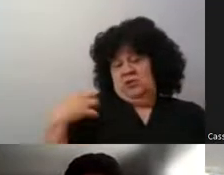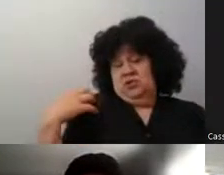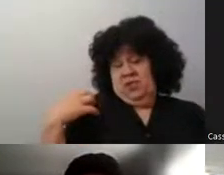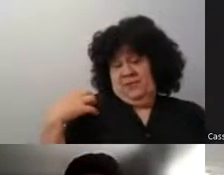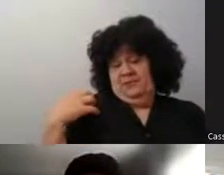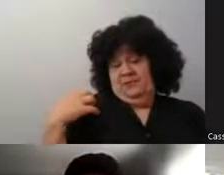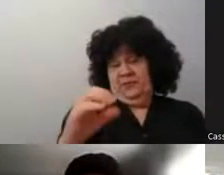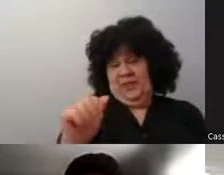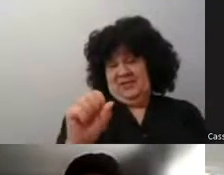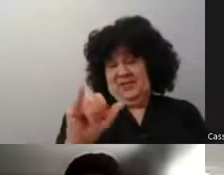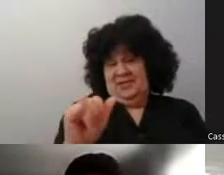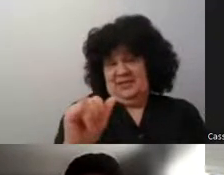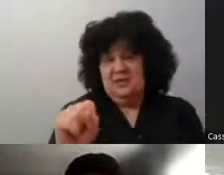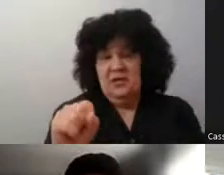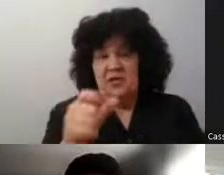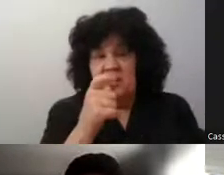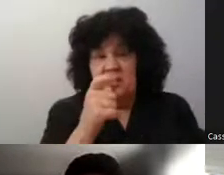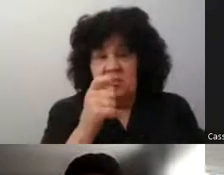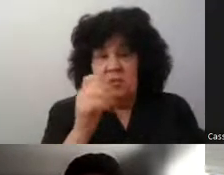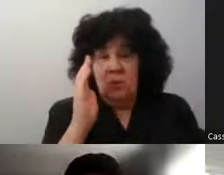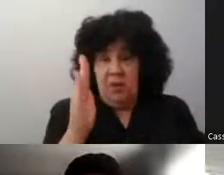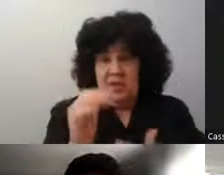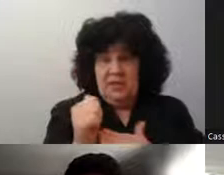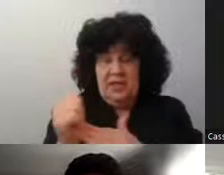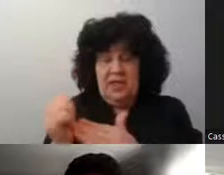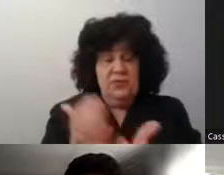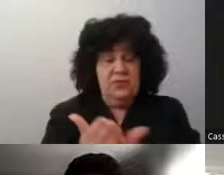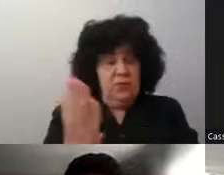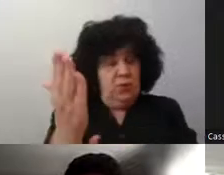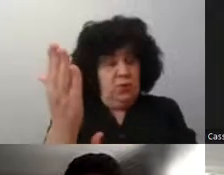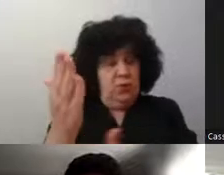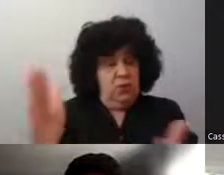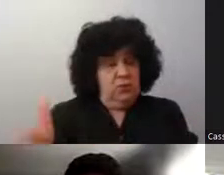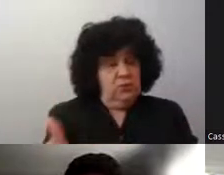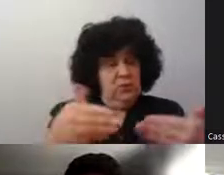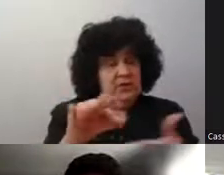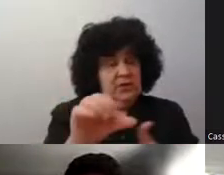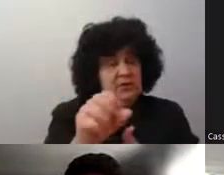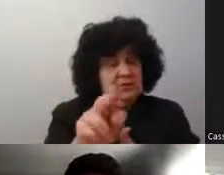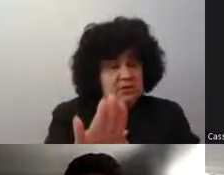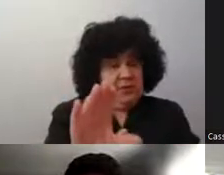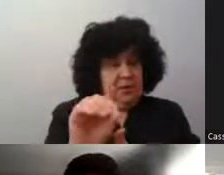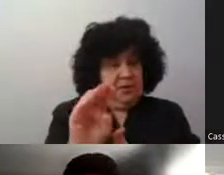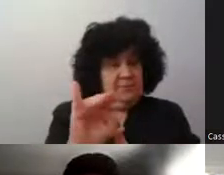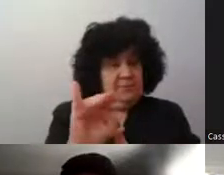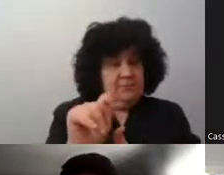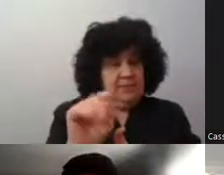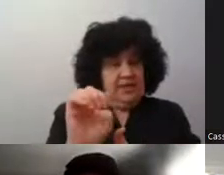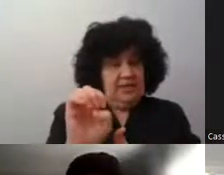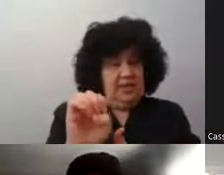is going to lead us through the introduction of the subcommittee chairs and